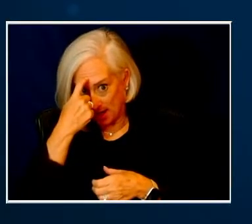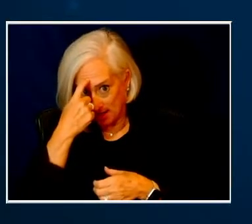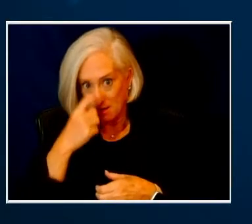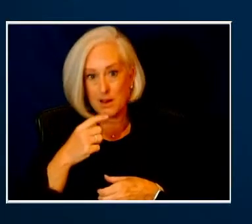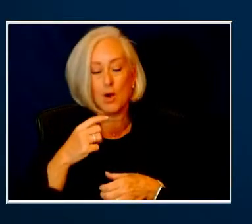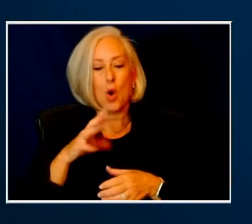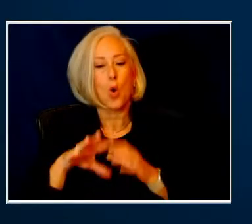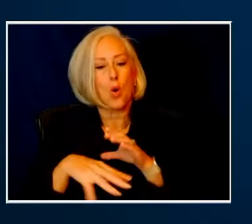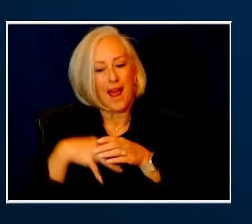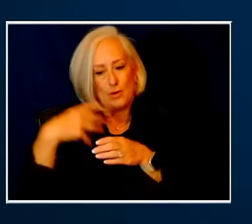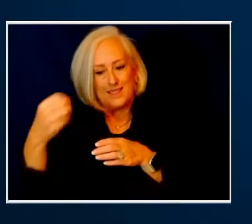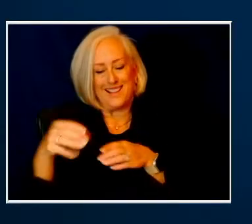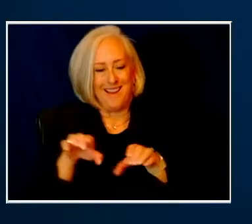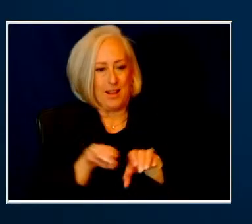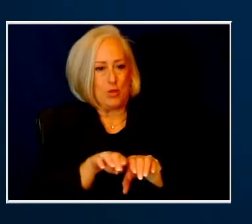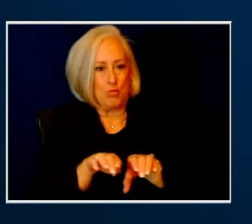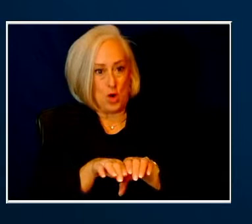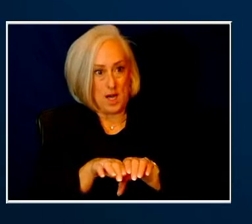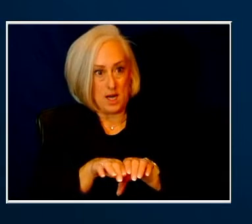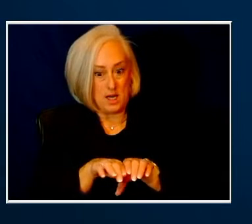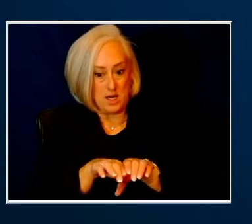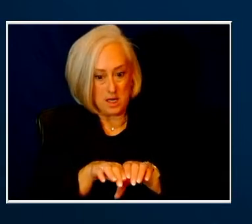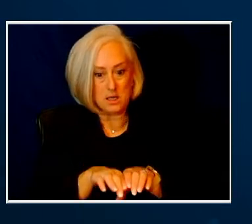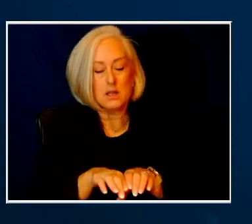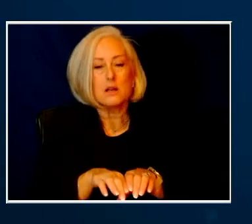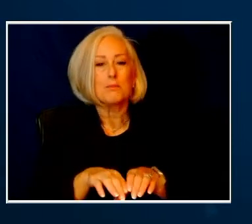Dr. Garcia, how often do you see this in children?